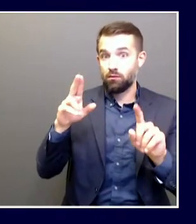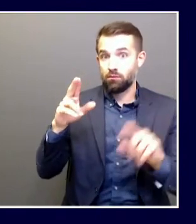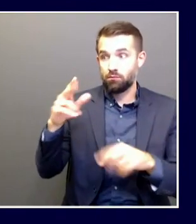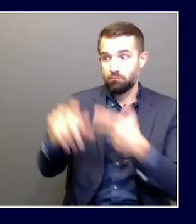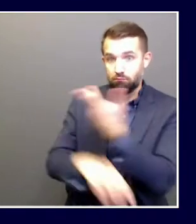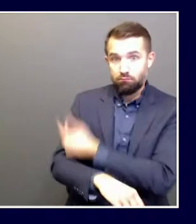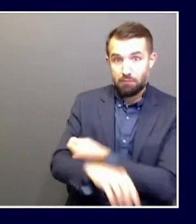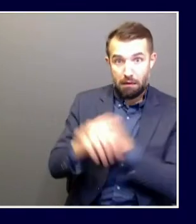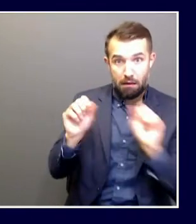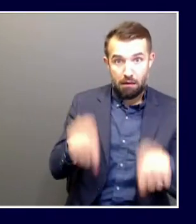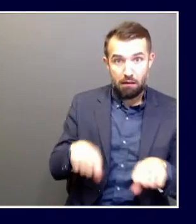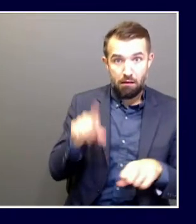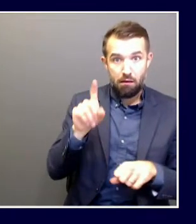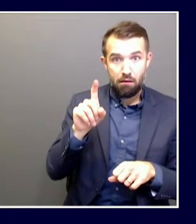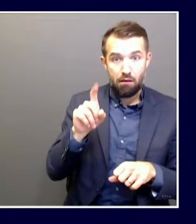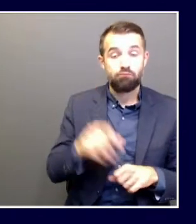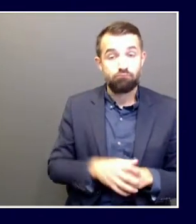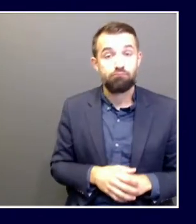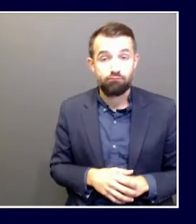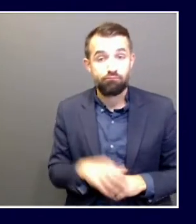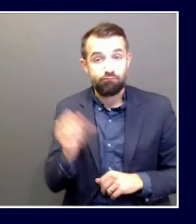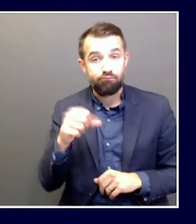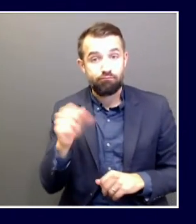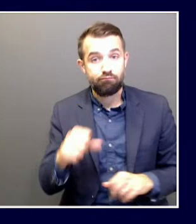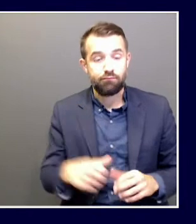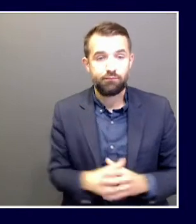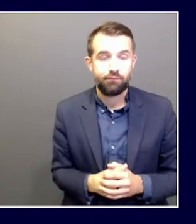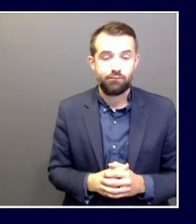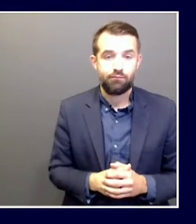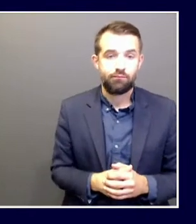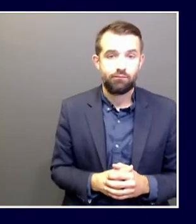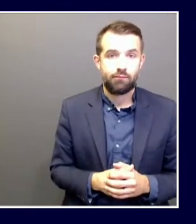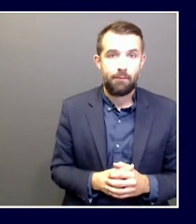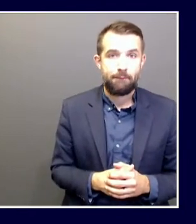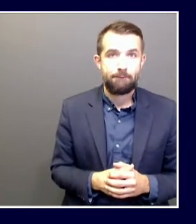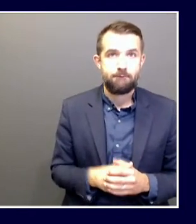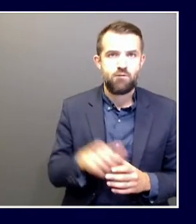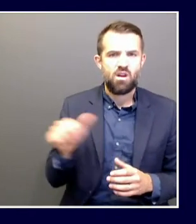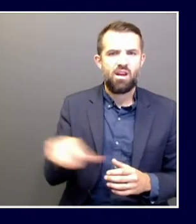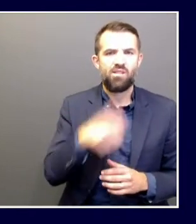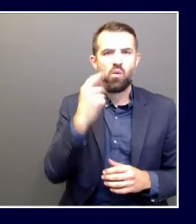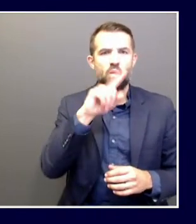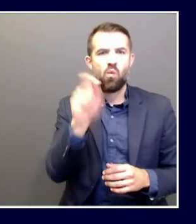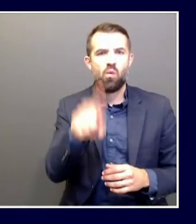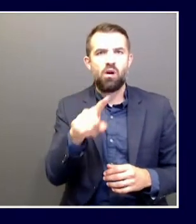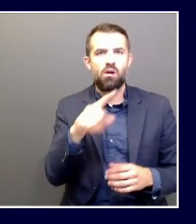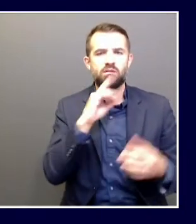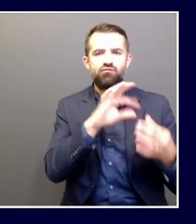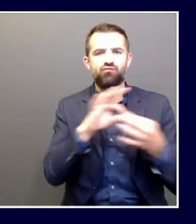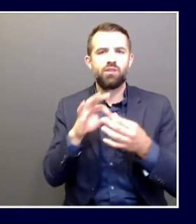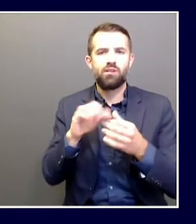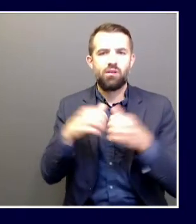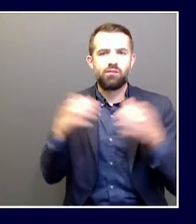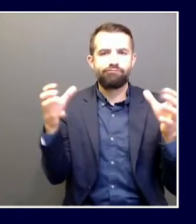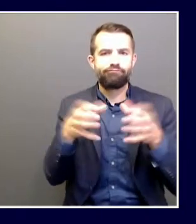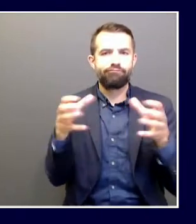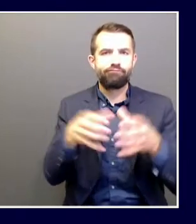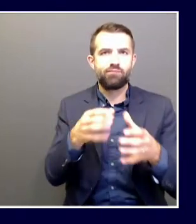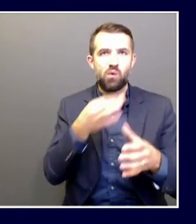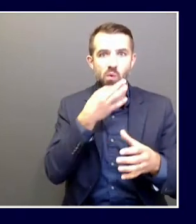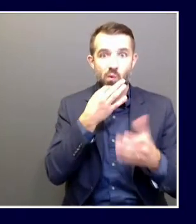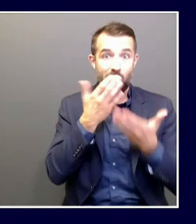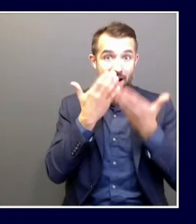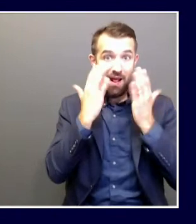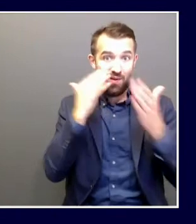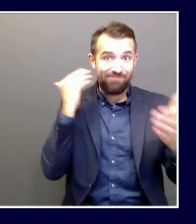Thank you. My other question too, you were talking a little bit about gatherings, and I know that Halloween's still a few weeks away, but I think already some communities may try to